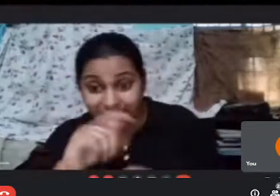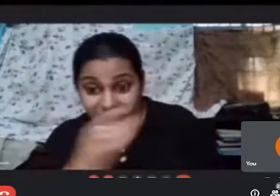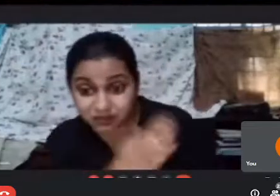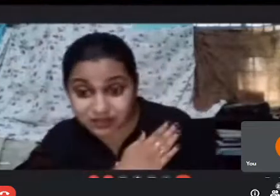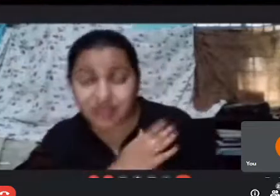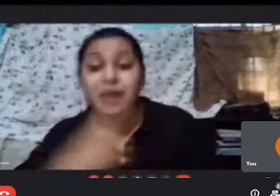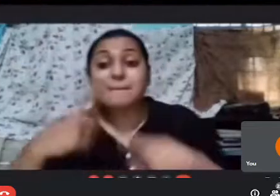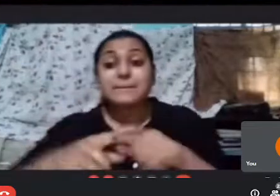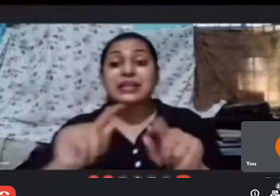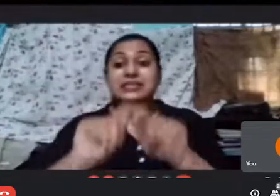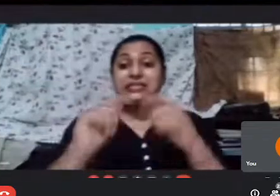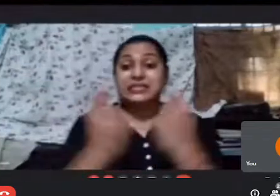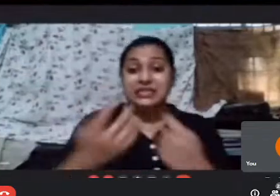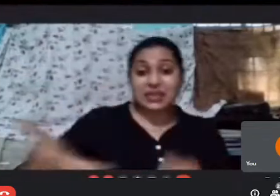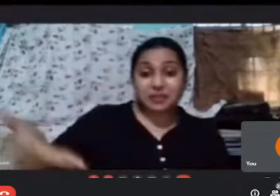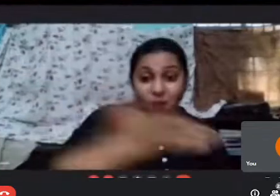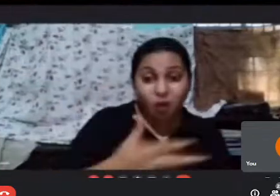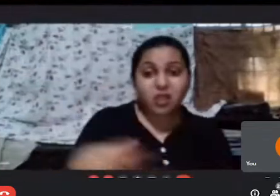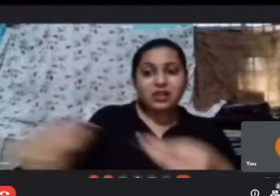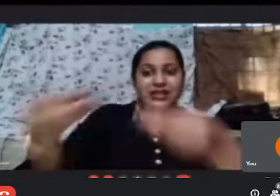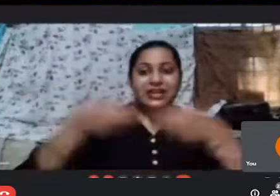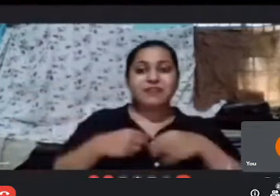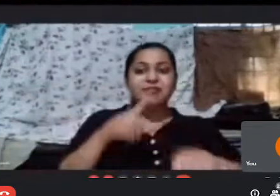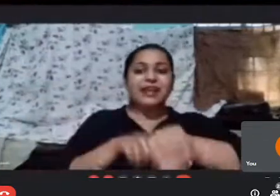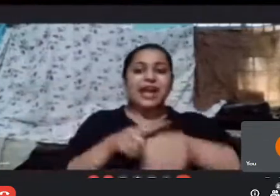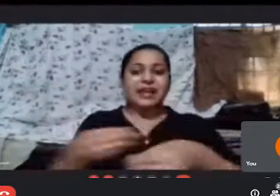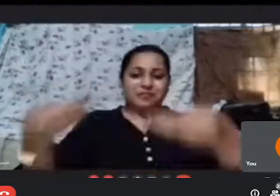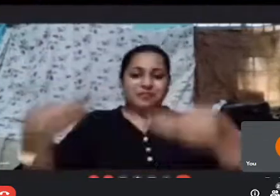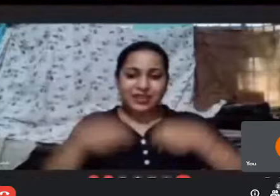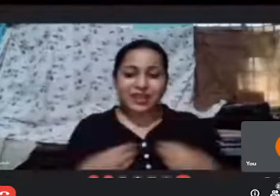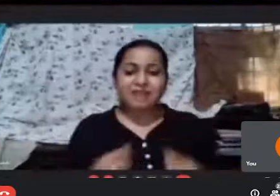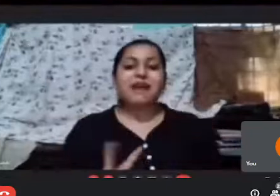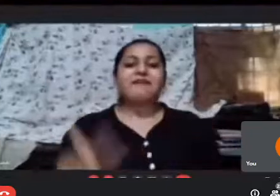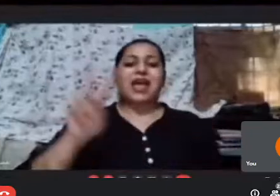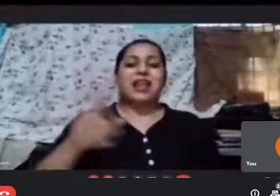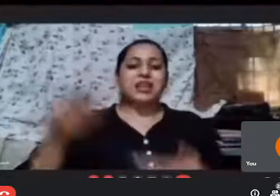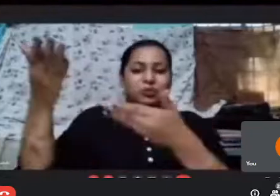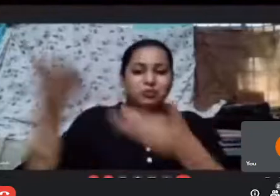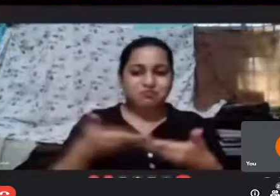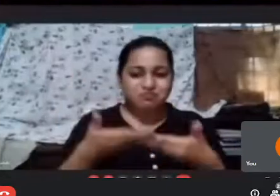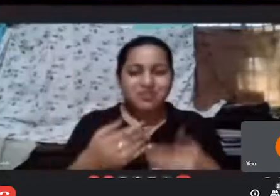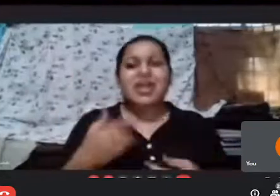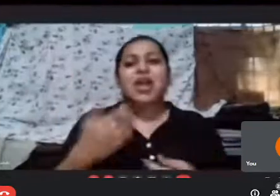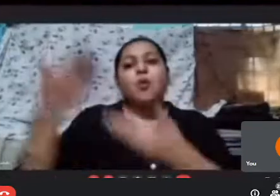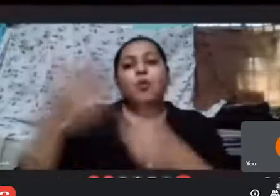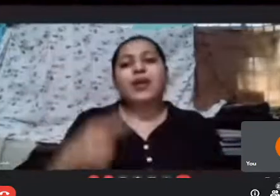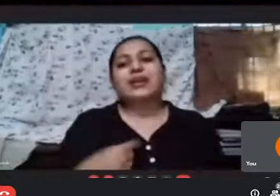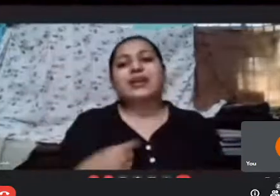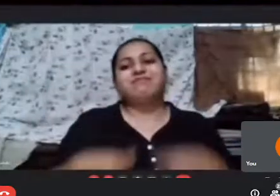time with us. Welcome, ma'am. Over to you, ma'am.